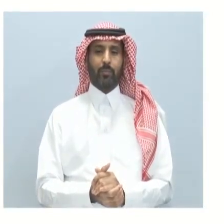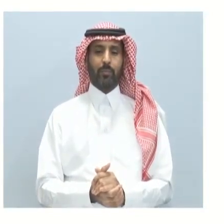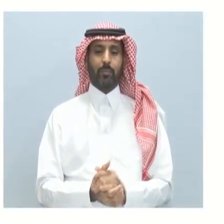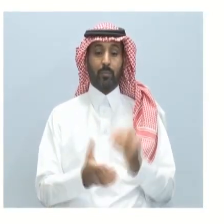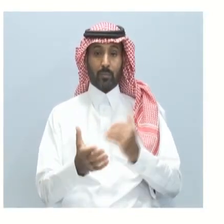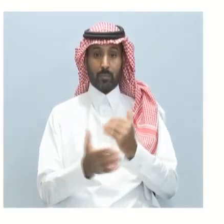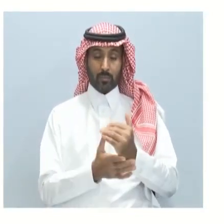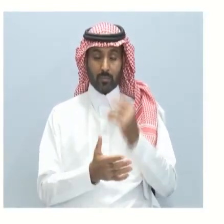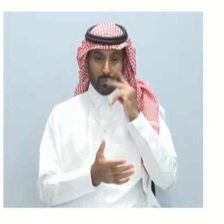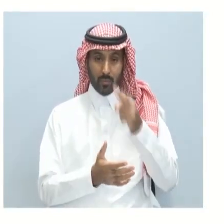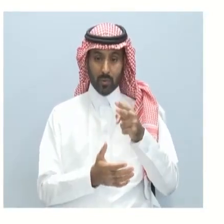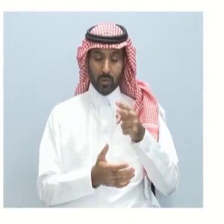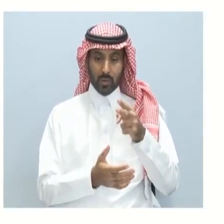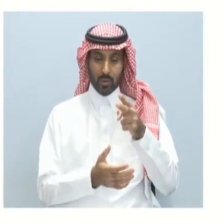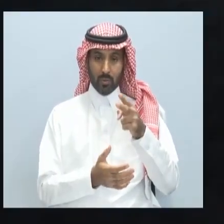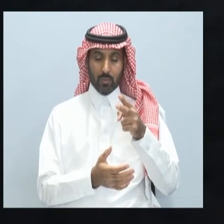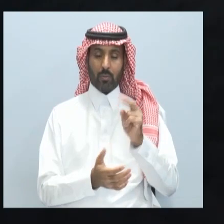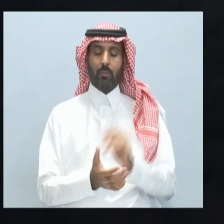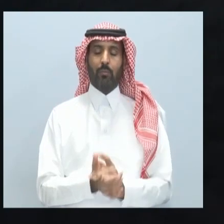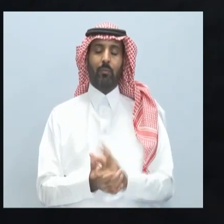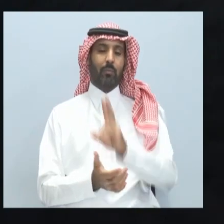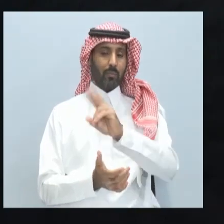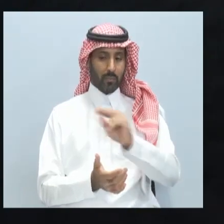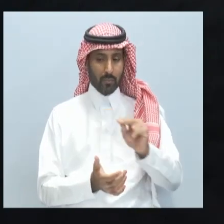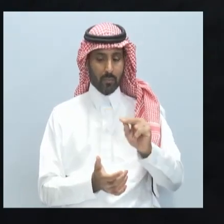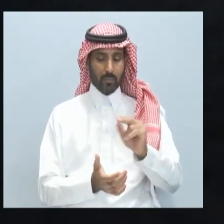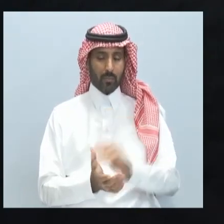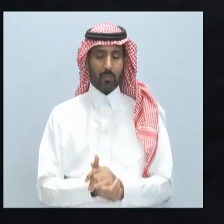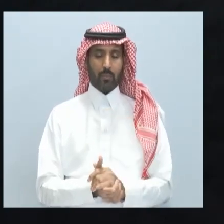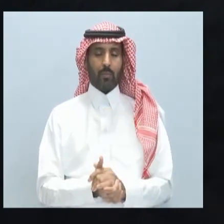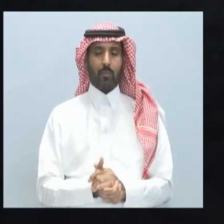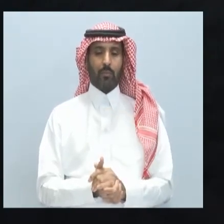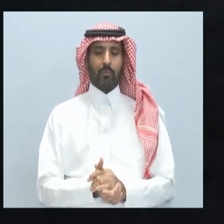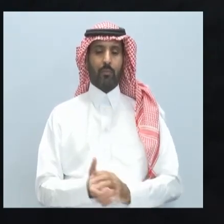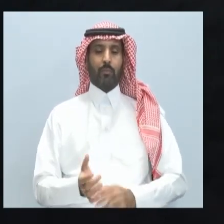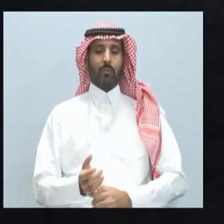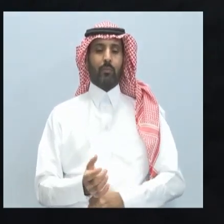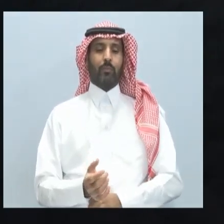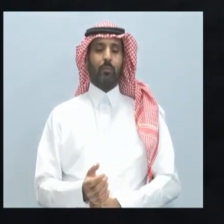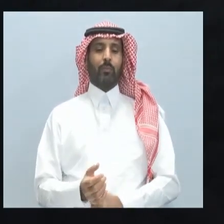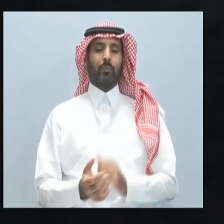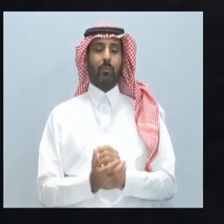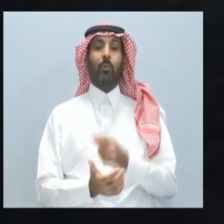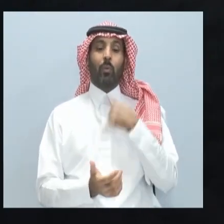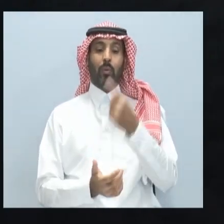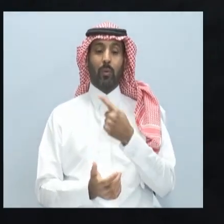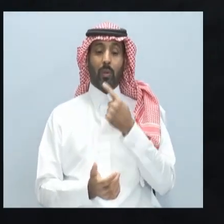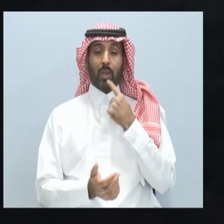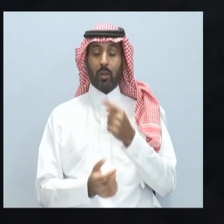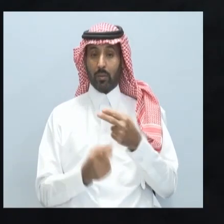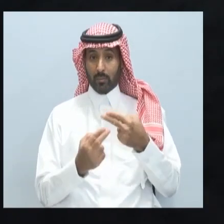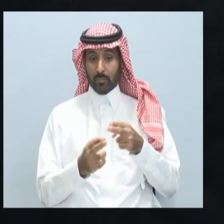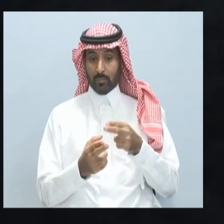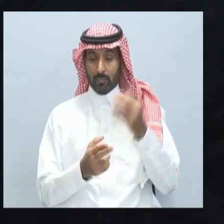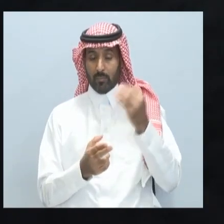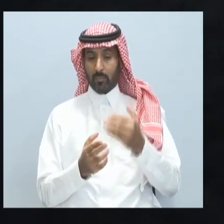And here we focus at the same thing or on the same thing here that we are talking about from the beginning